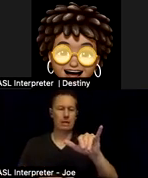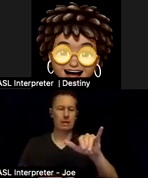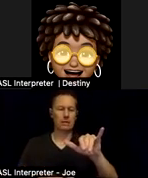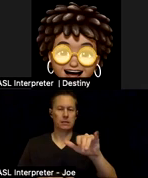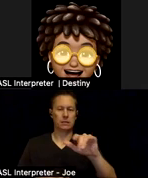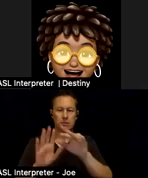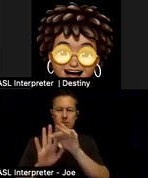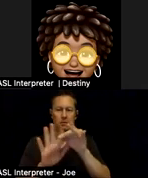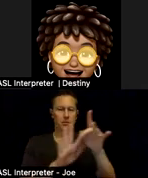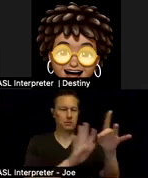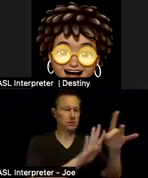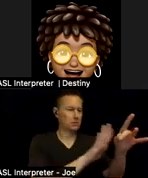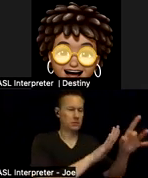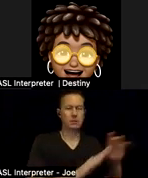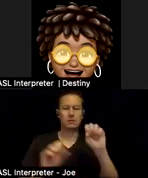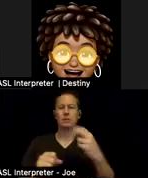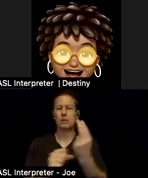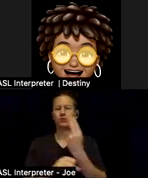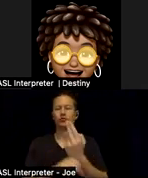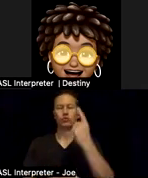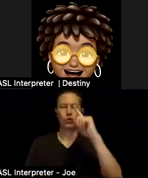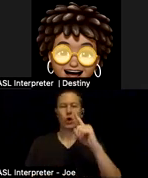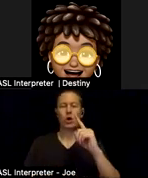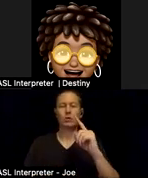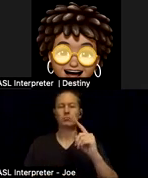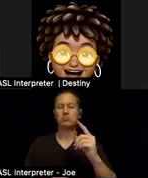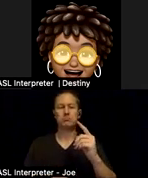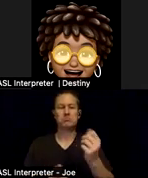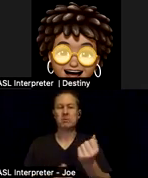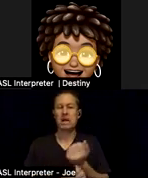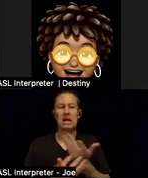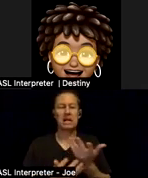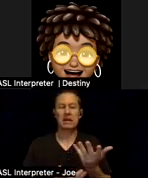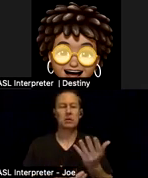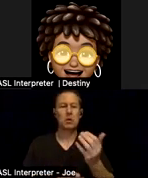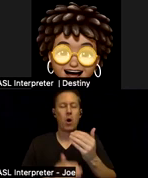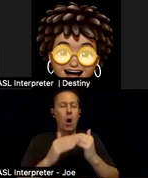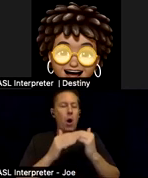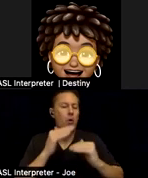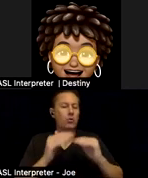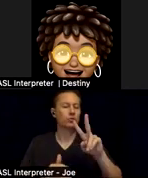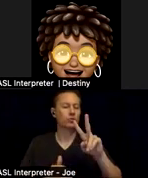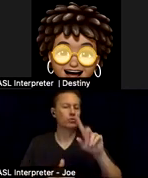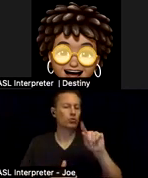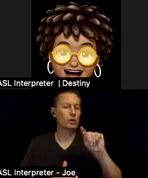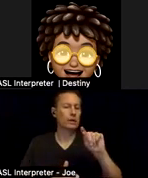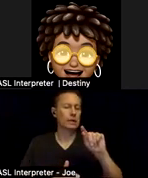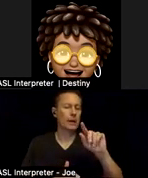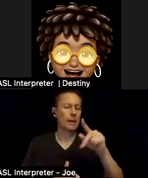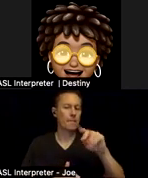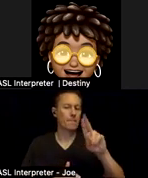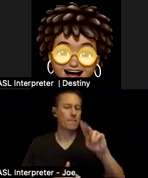be used on anything under 20 pounds by rolling it into a ball, placing it on the bottom